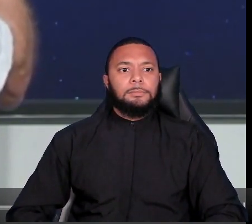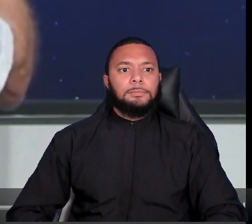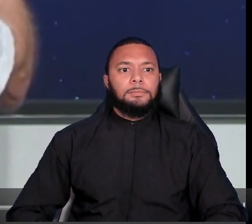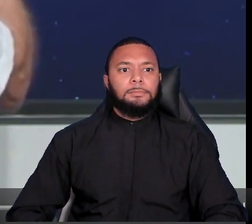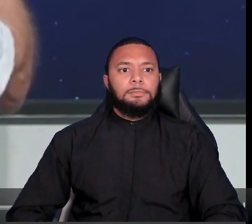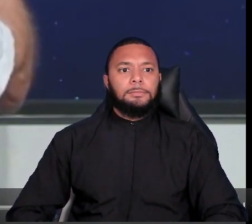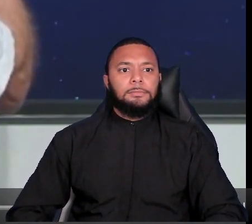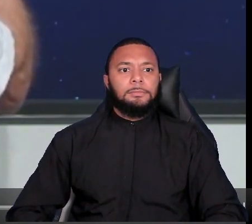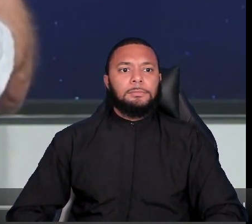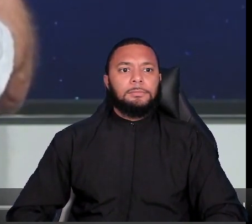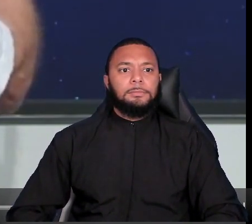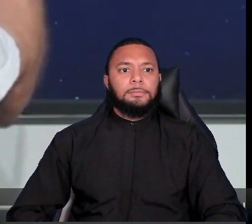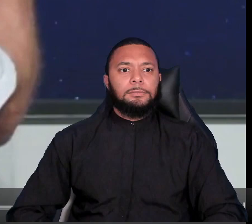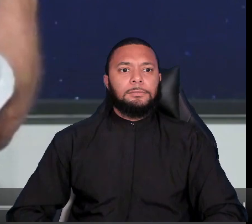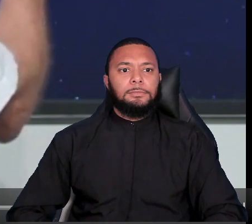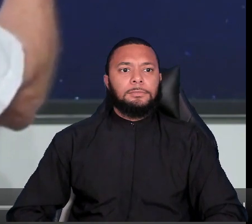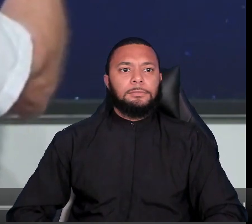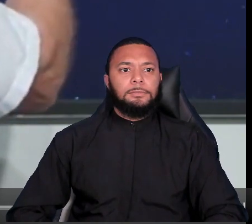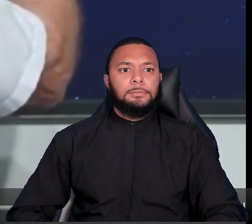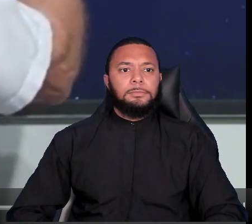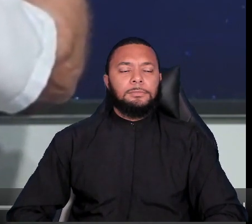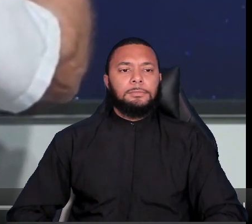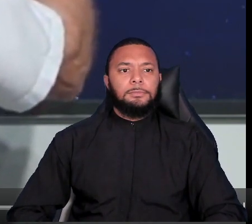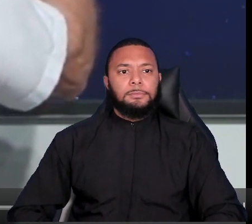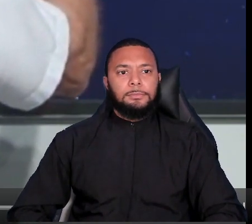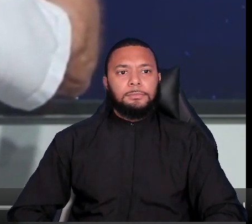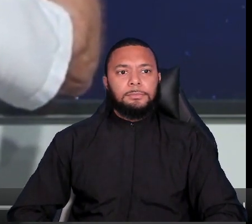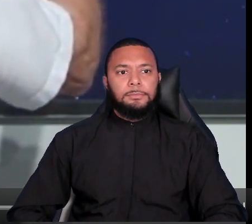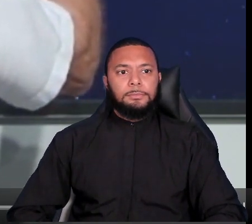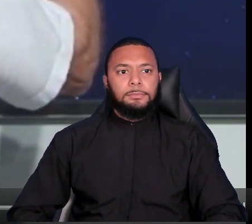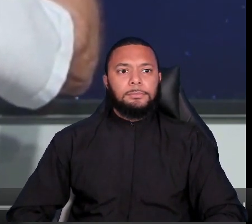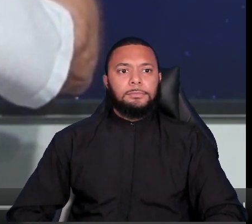greater than or equal to